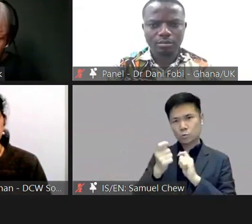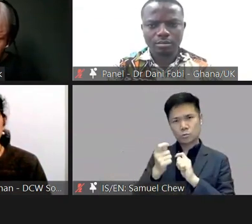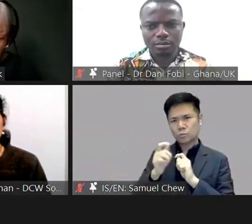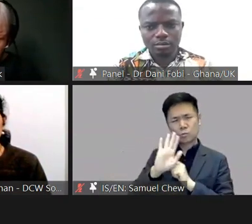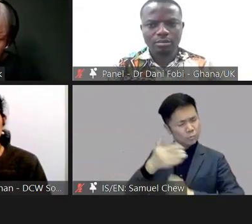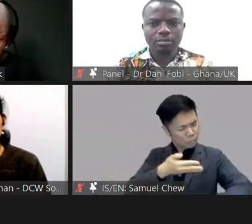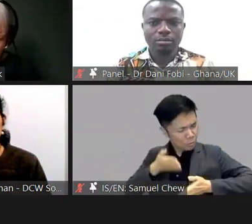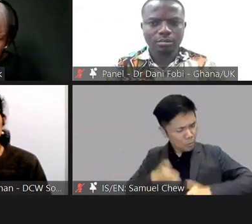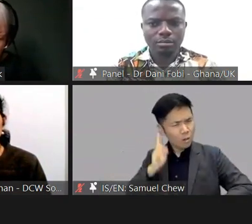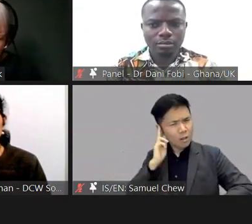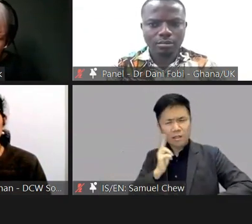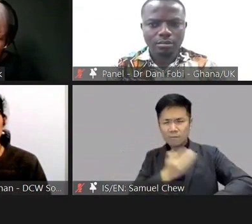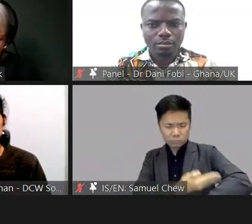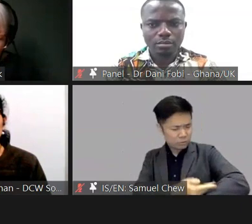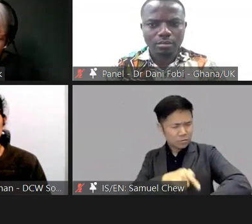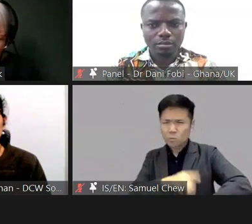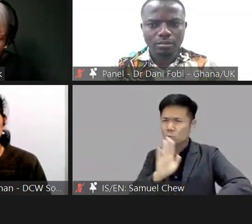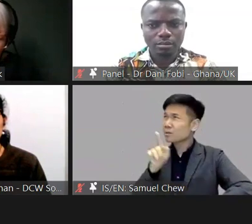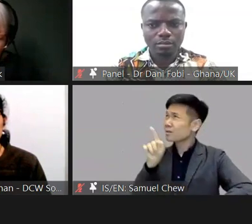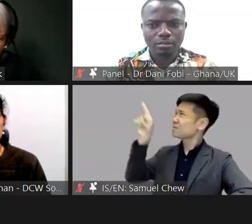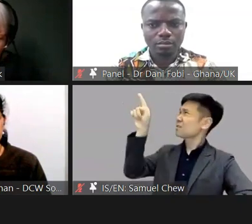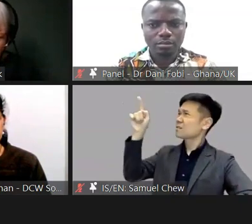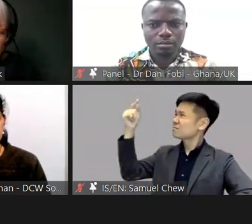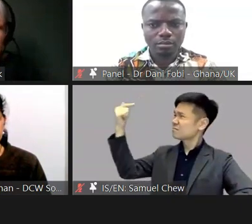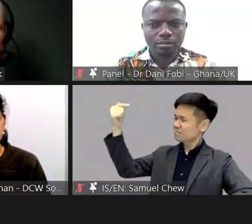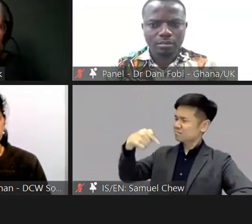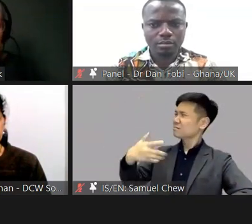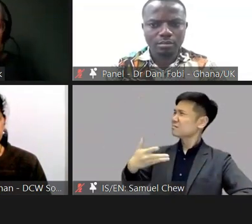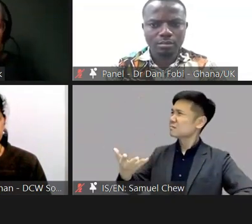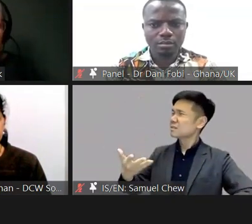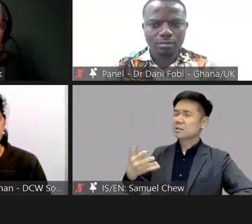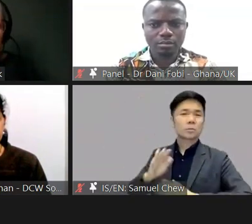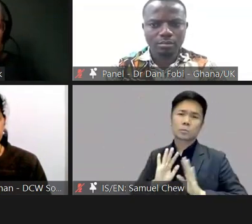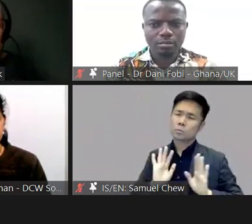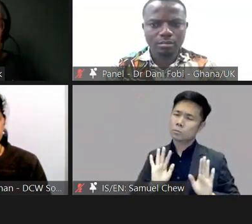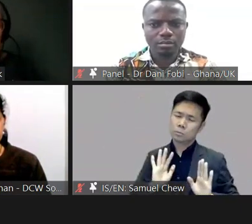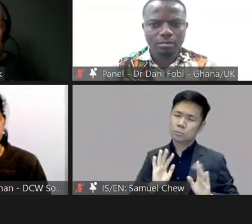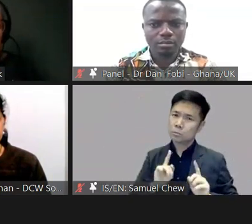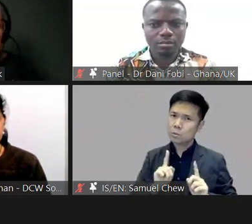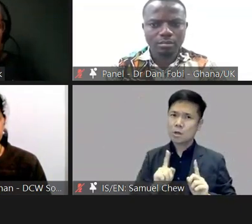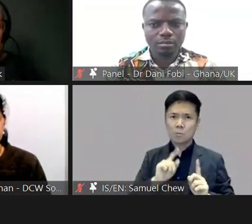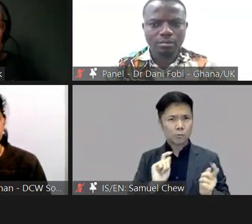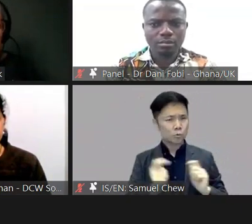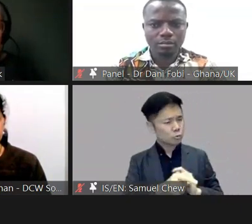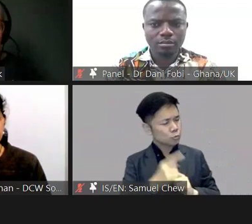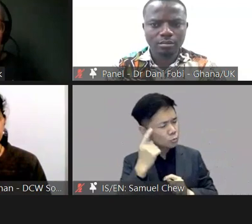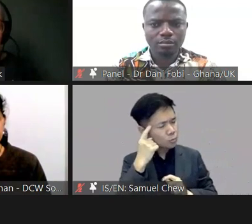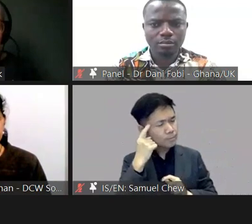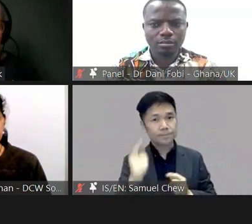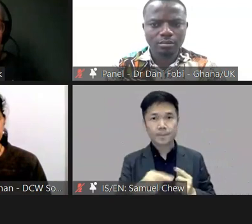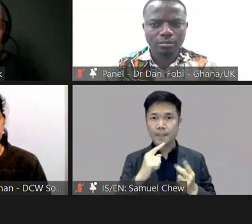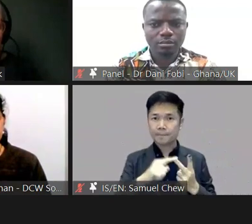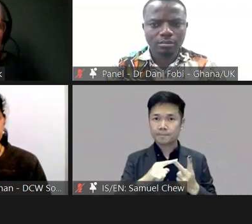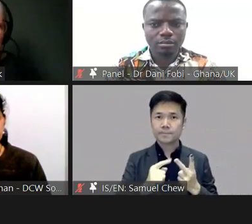deaf children can get proper support from the home. And I again